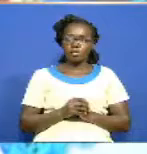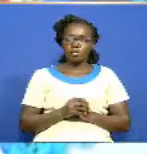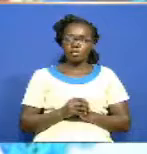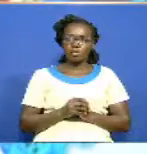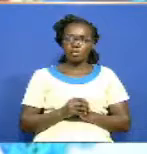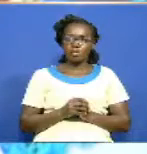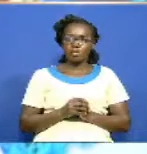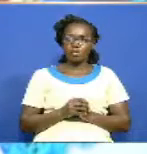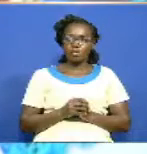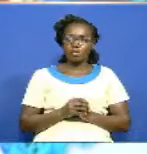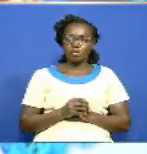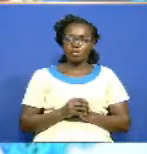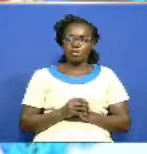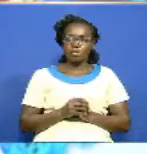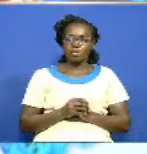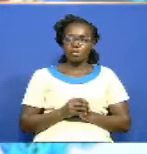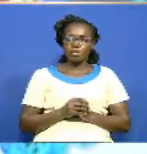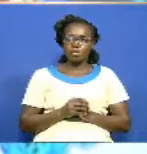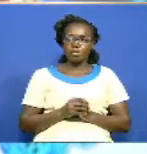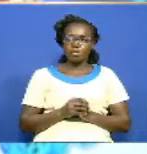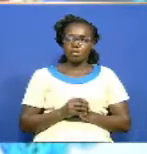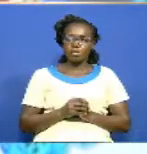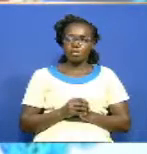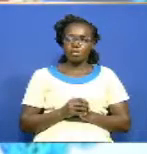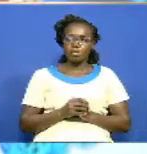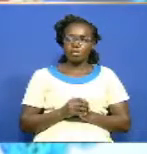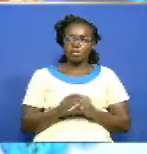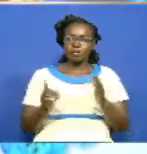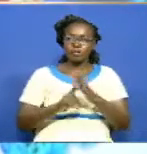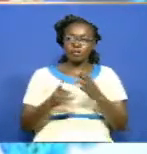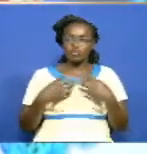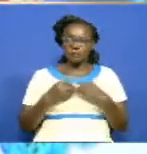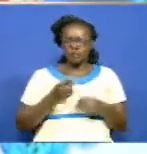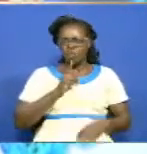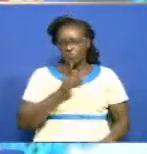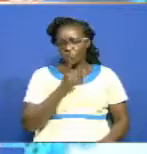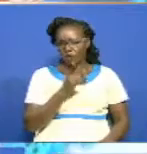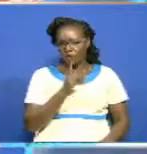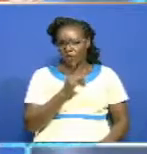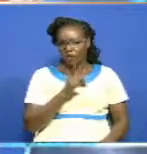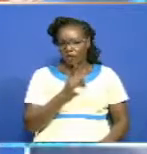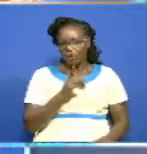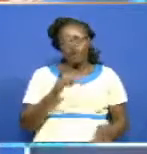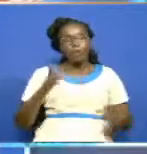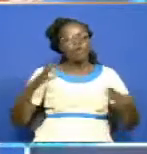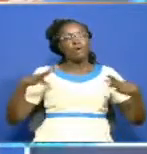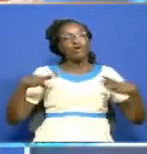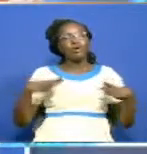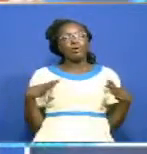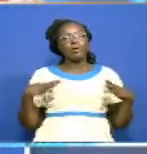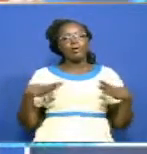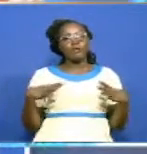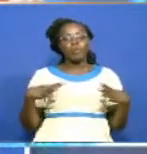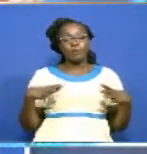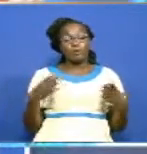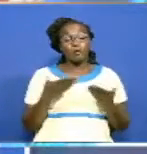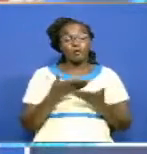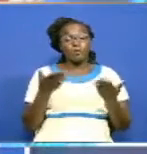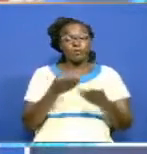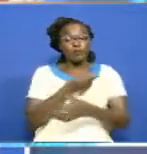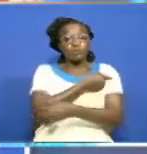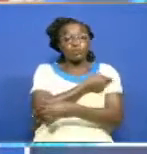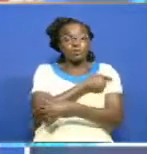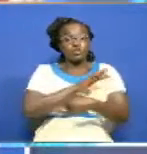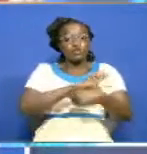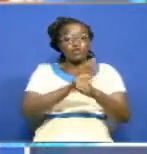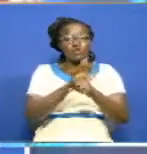rest in peace. Now, the Ministry of Health has cautioned against laxity among those who have taken the COVID-19 vaccine.